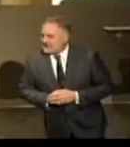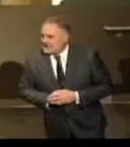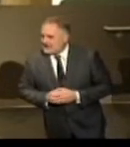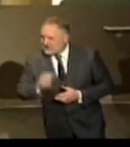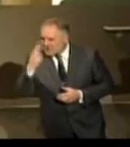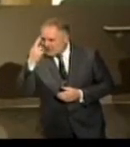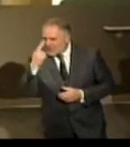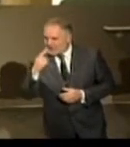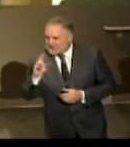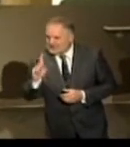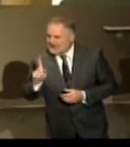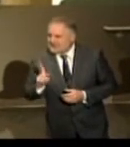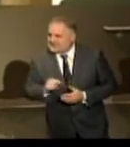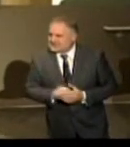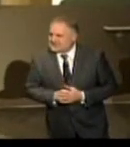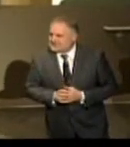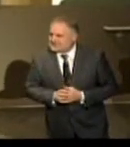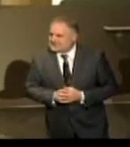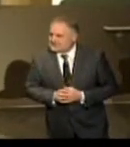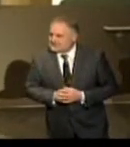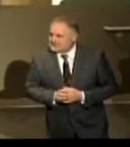Romans chapter 1.